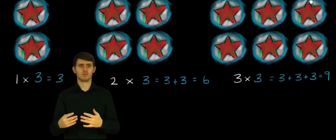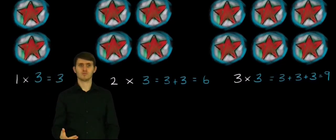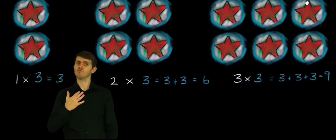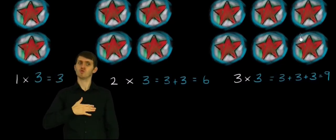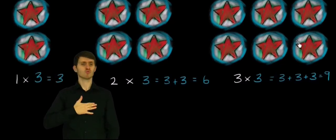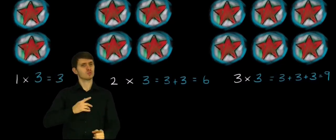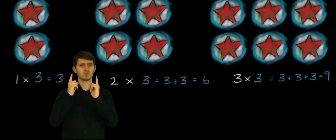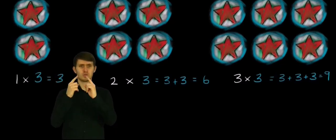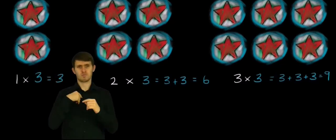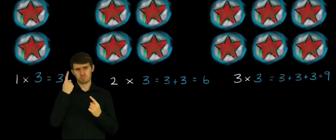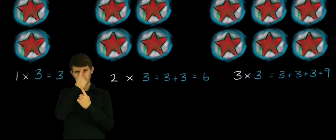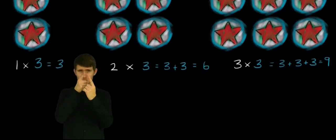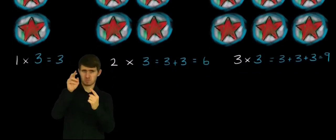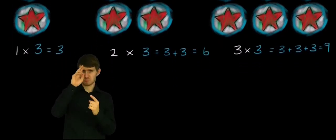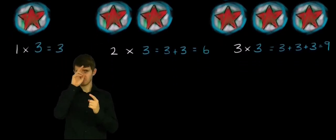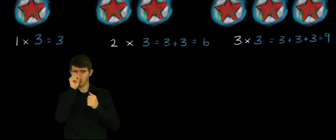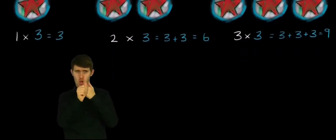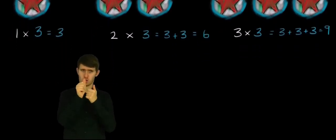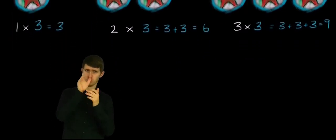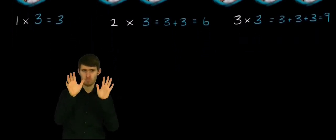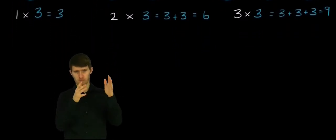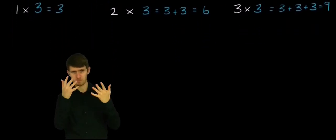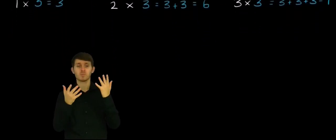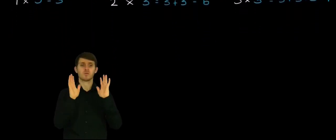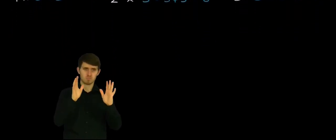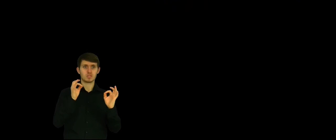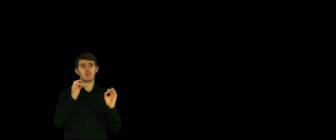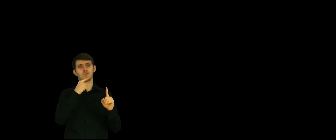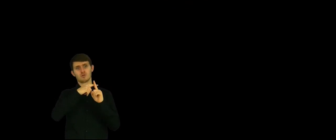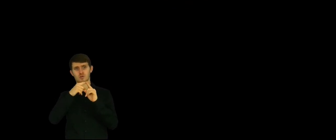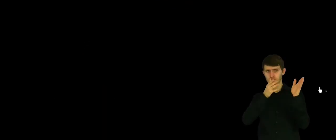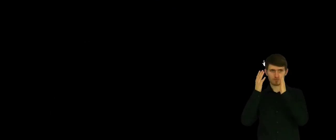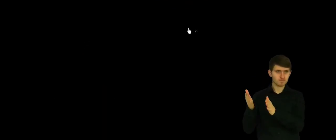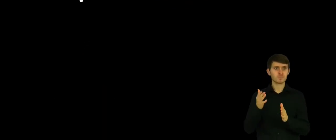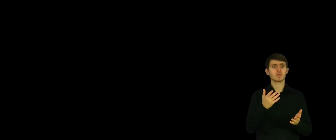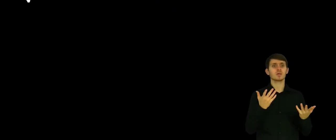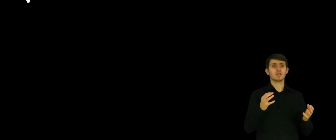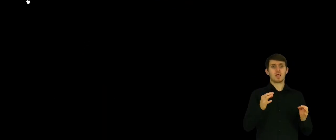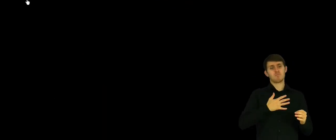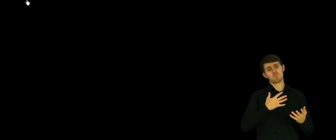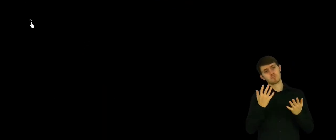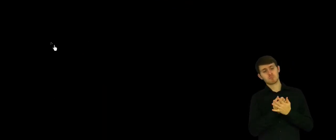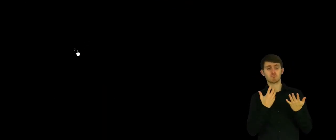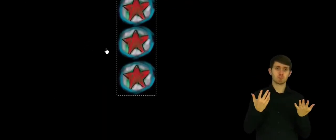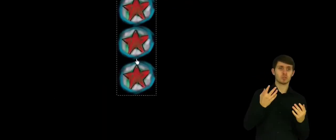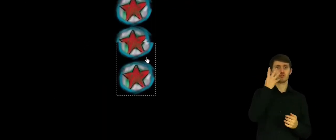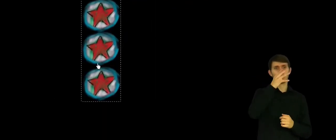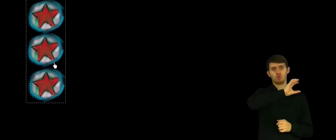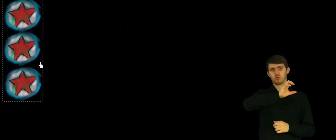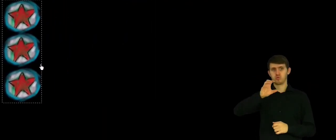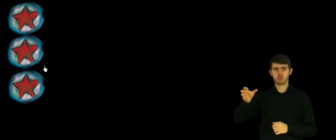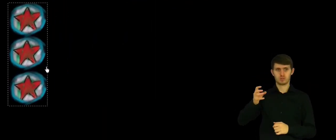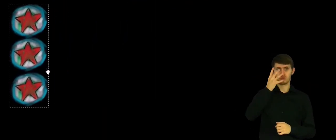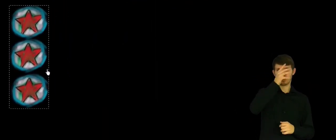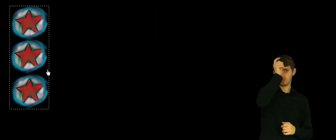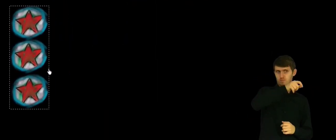six, nine. And I think you see where this is going. Let's keep incrementing it. Let's get four groups of three. So let's think